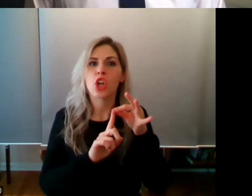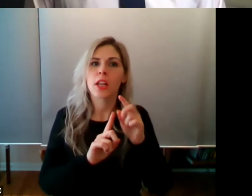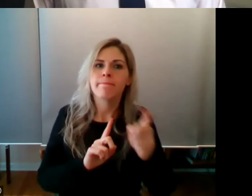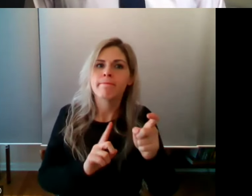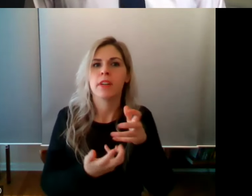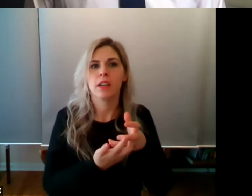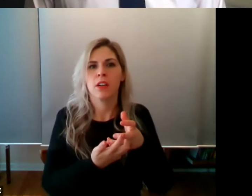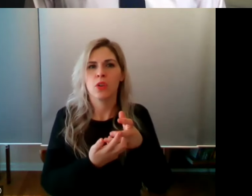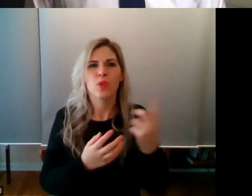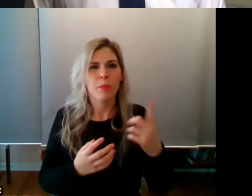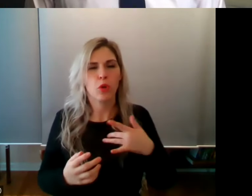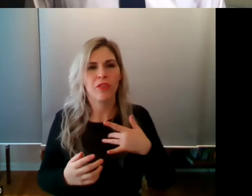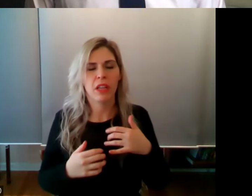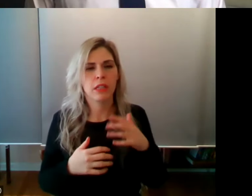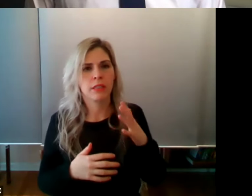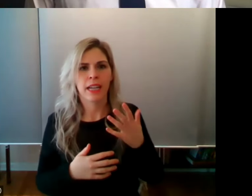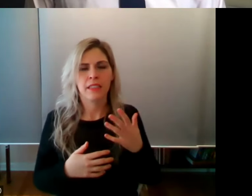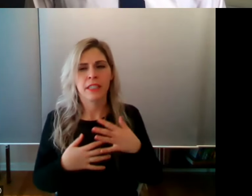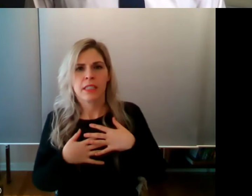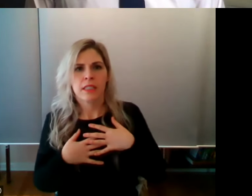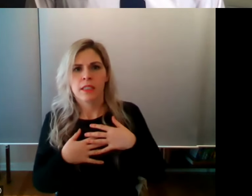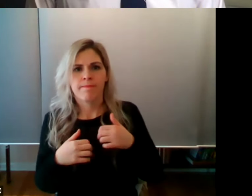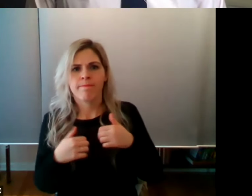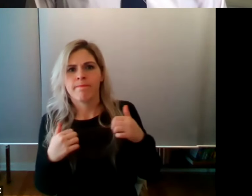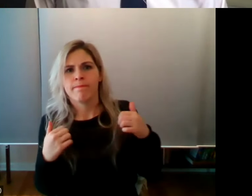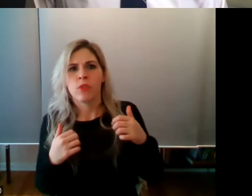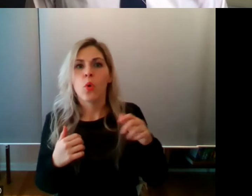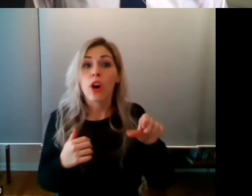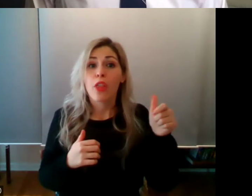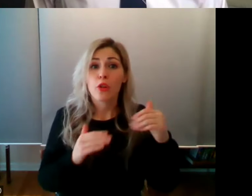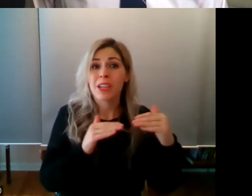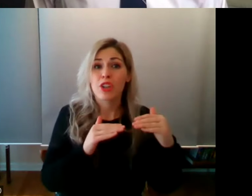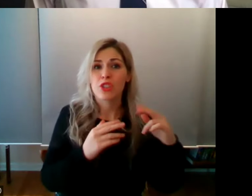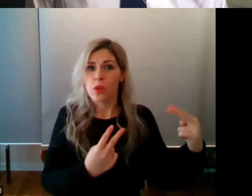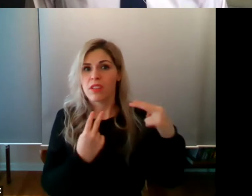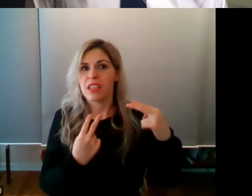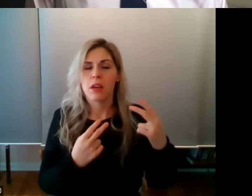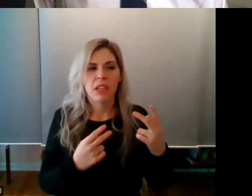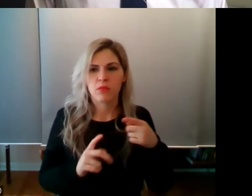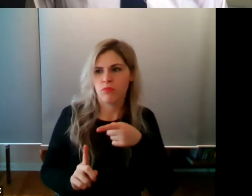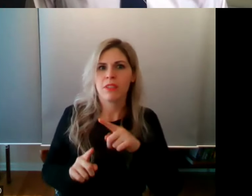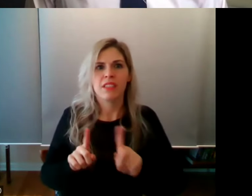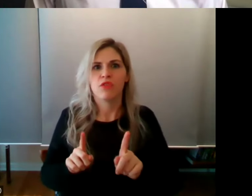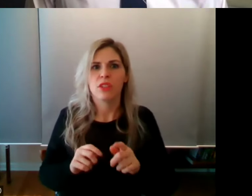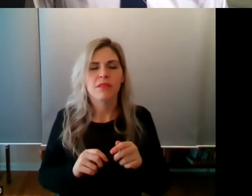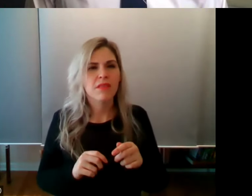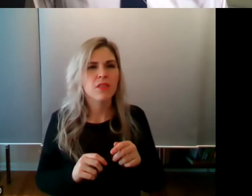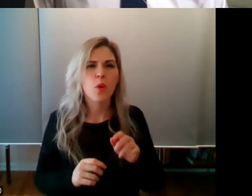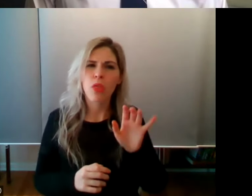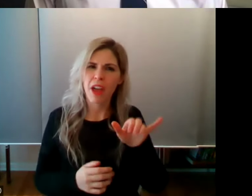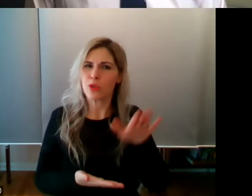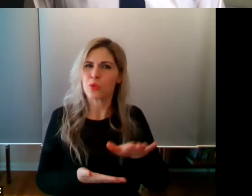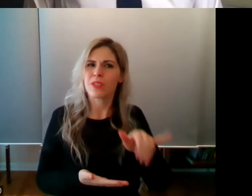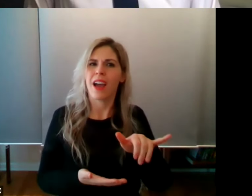something that alienates people or makes their peers see them as different, is really important in order to